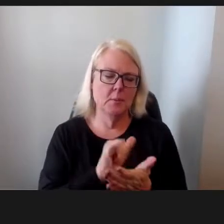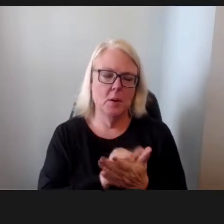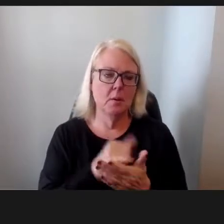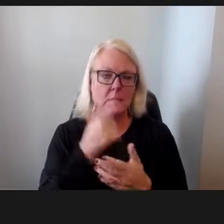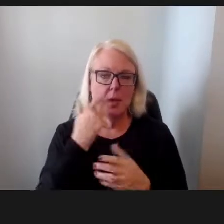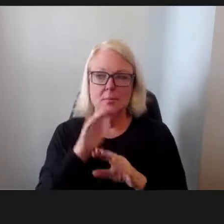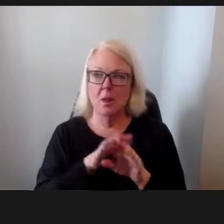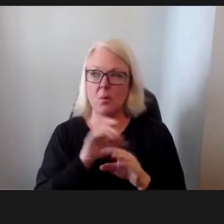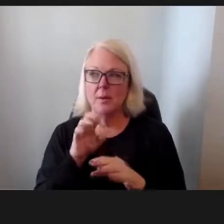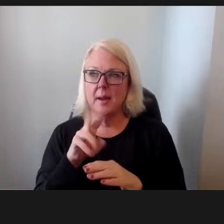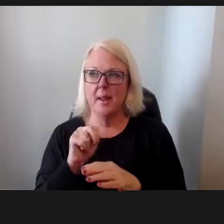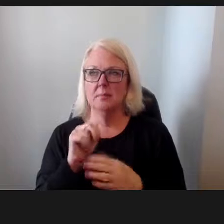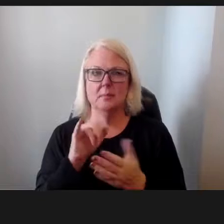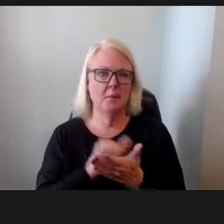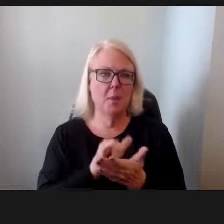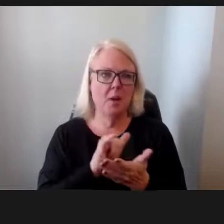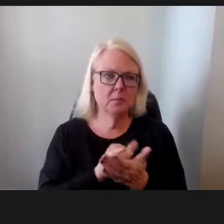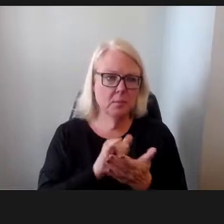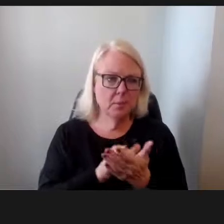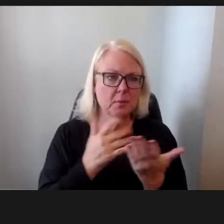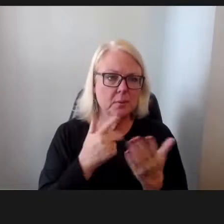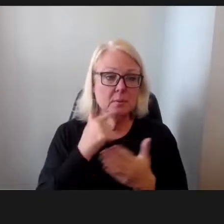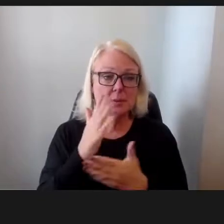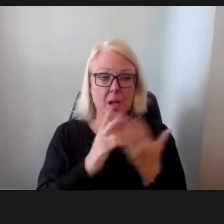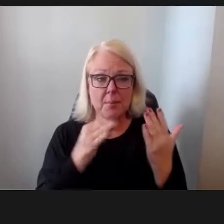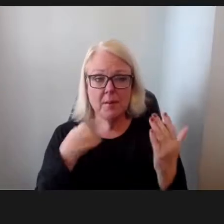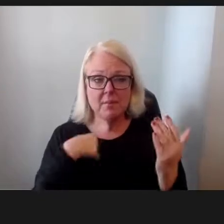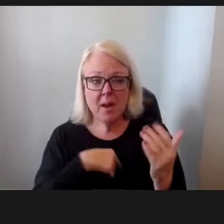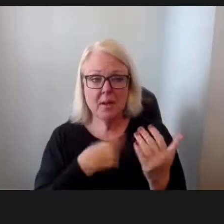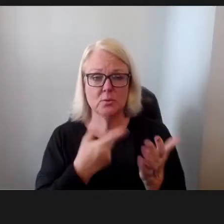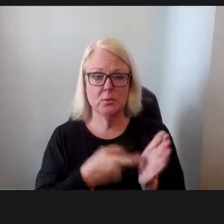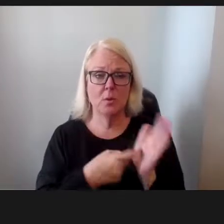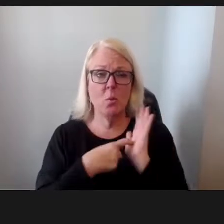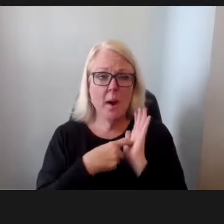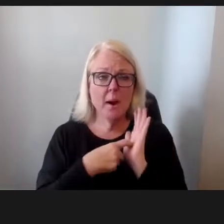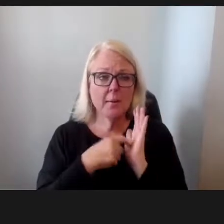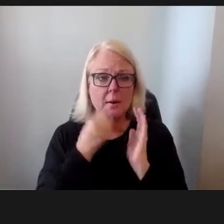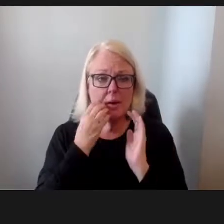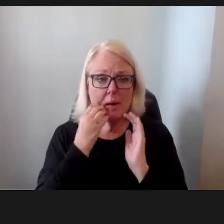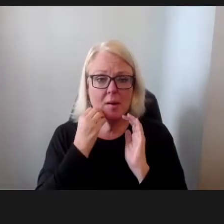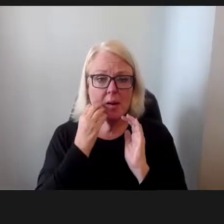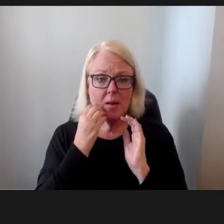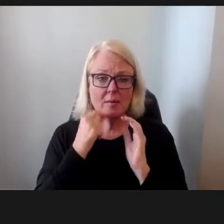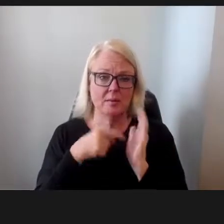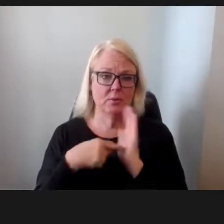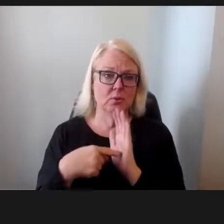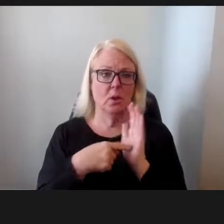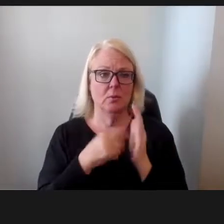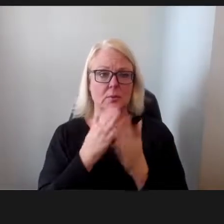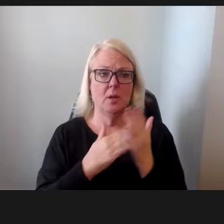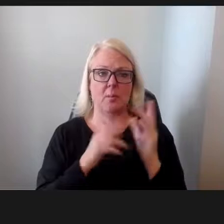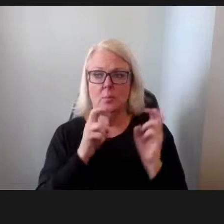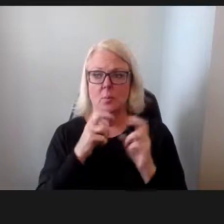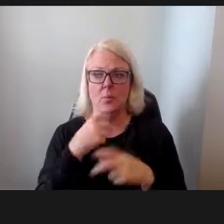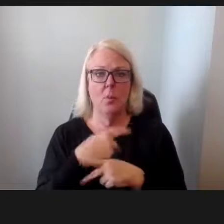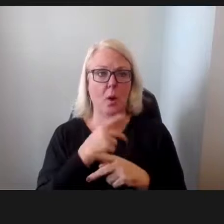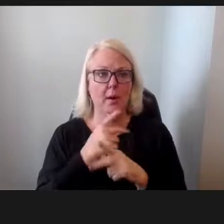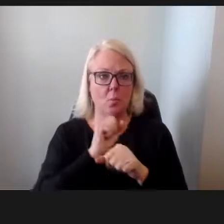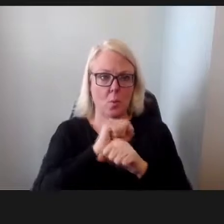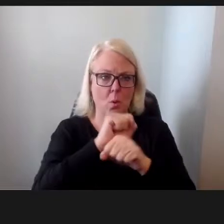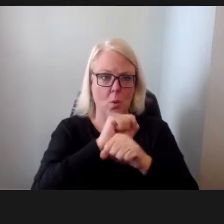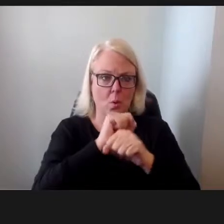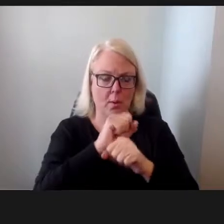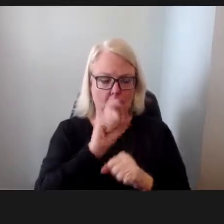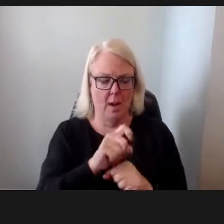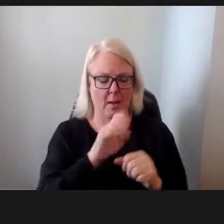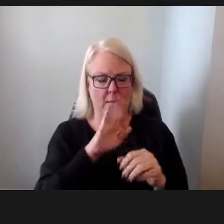not possible. Some of us are required to display a certain amount of quote unquote productivity within